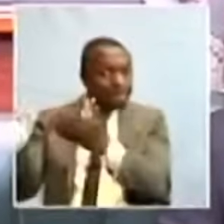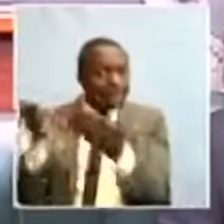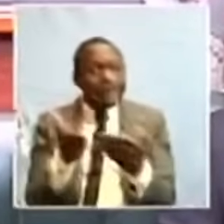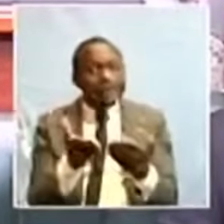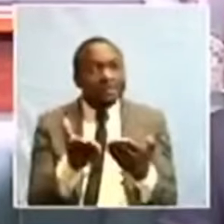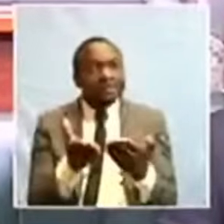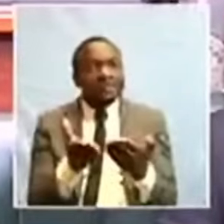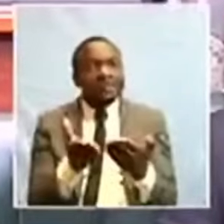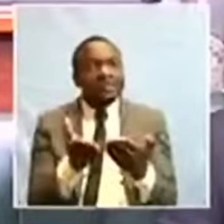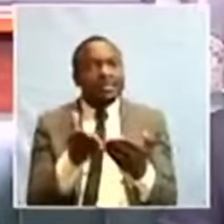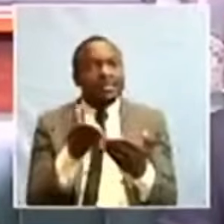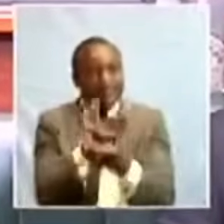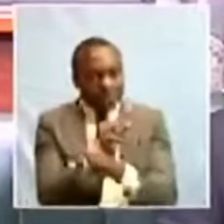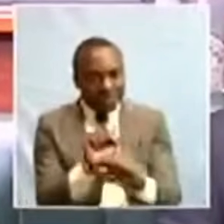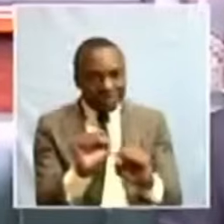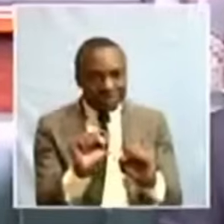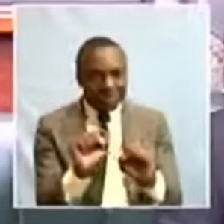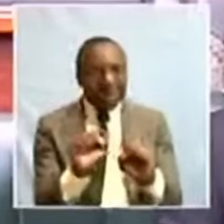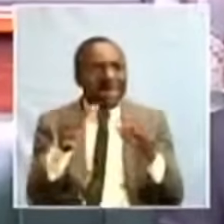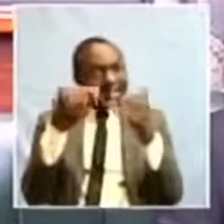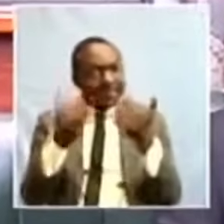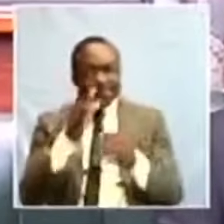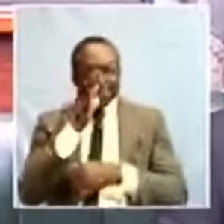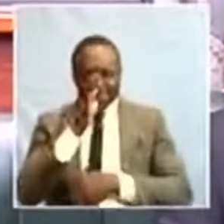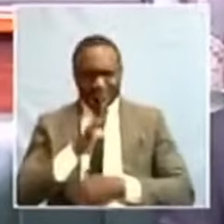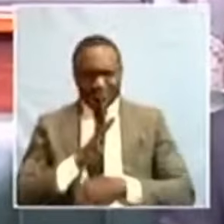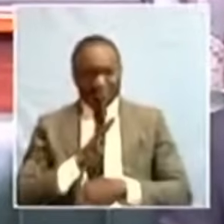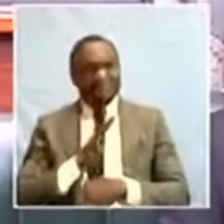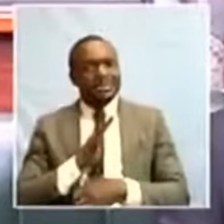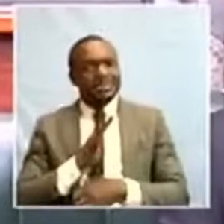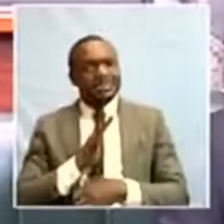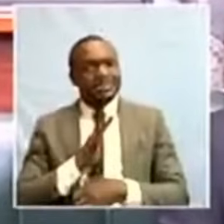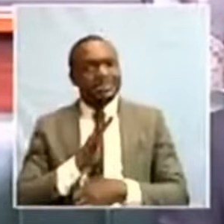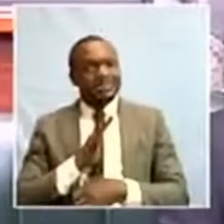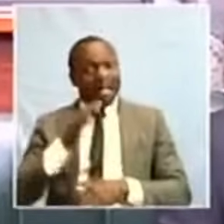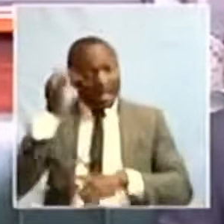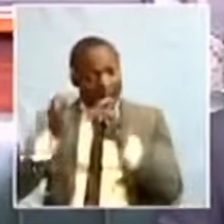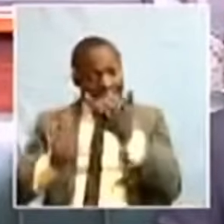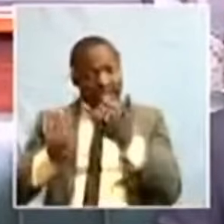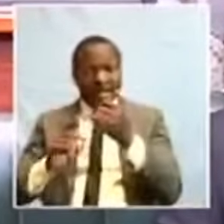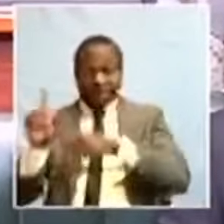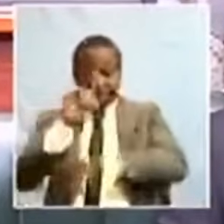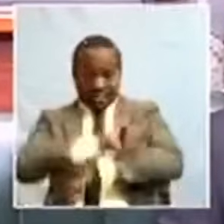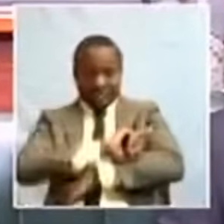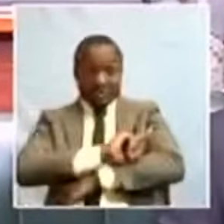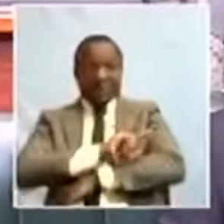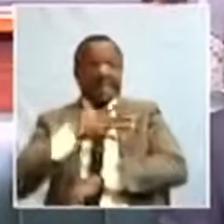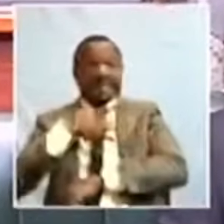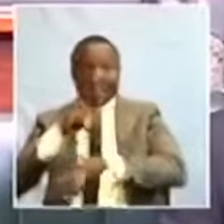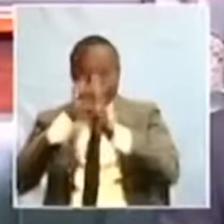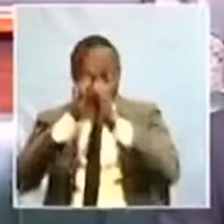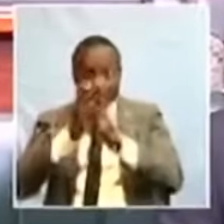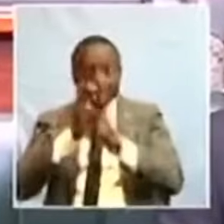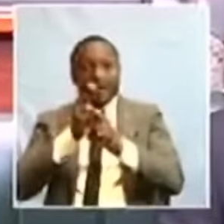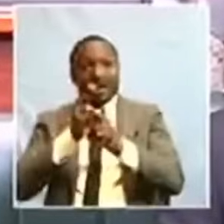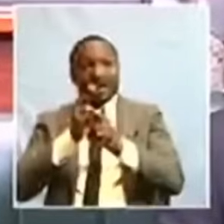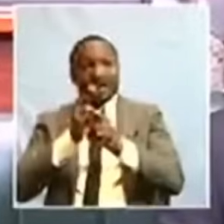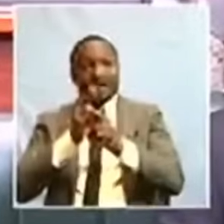in intervention. Now, madam, that it is the last day, like the honorable has said,